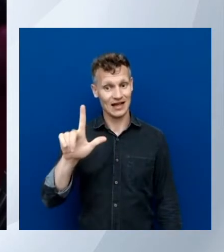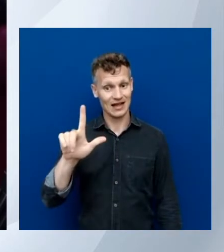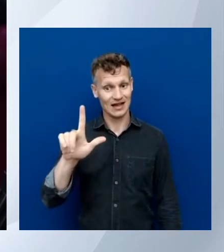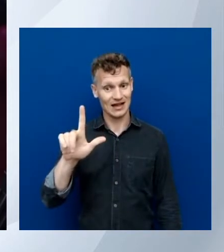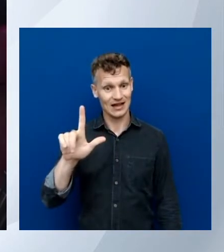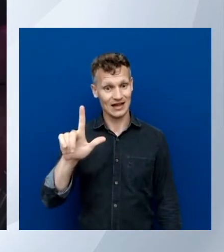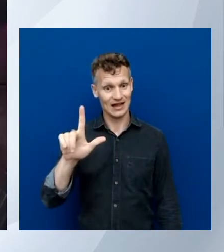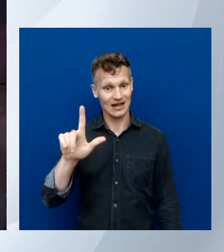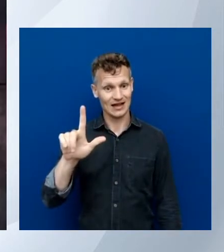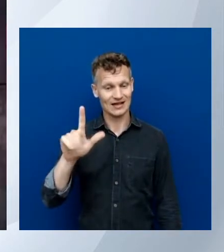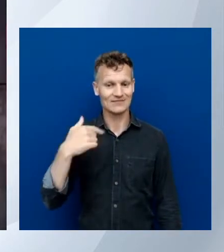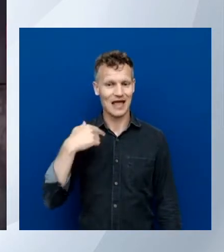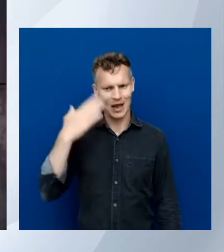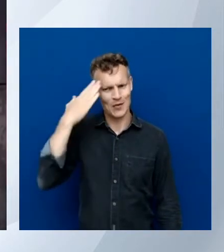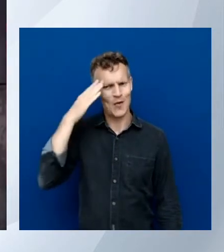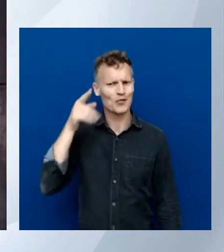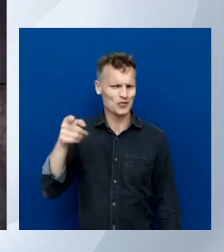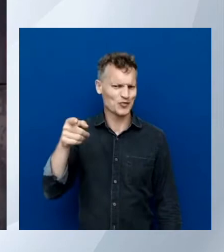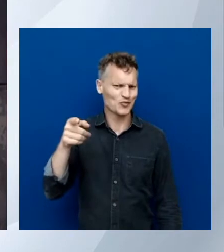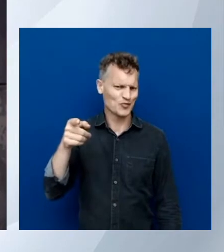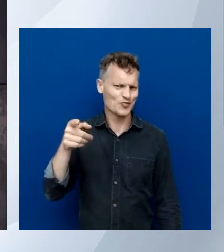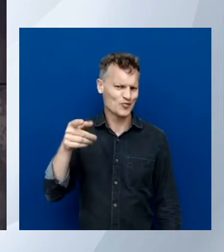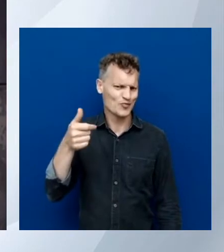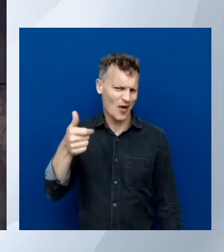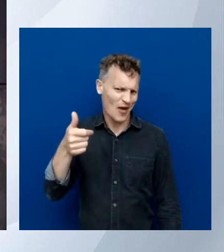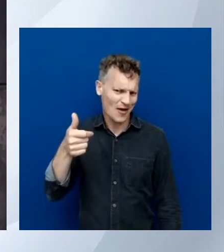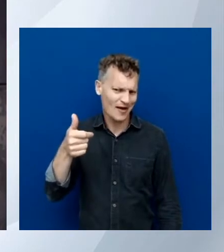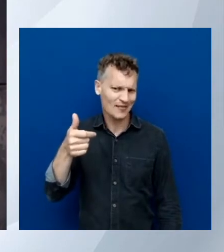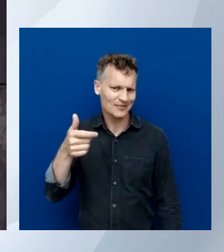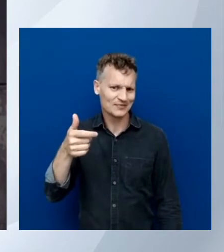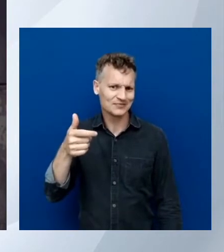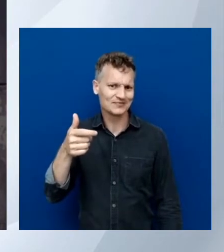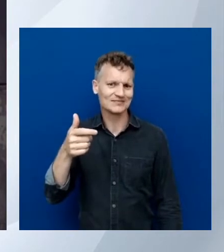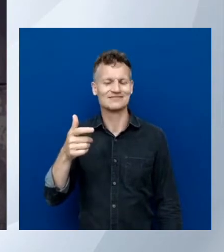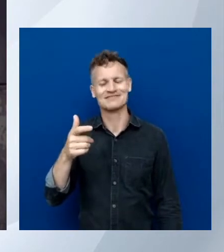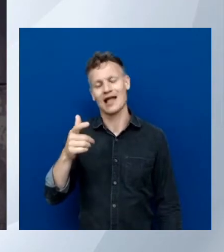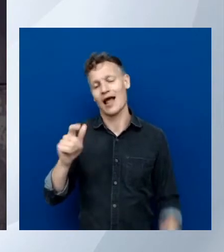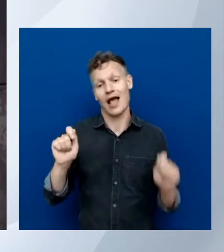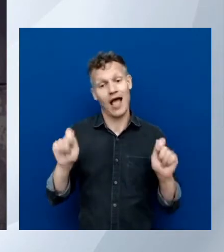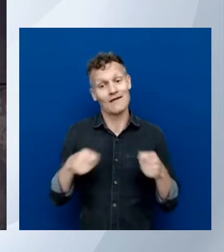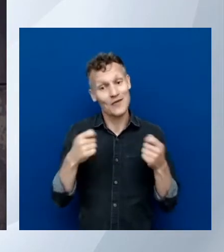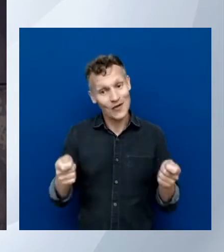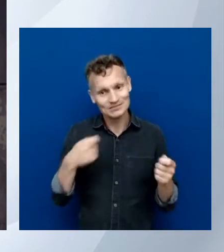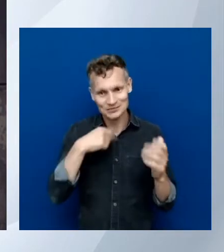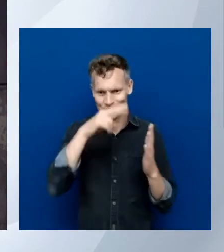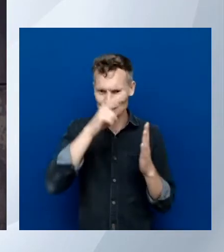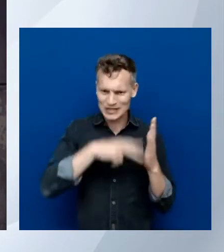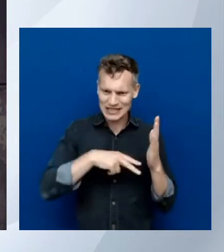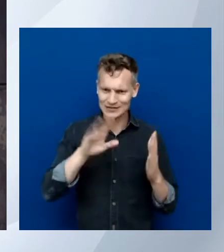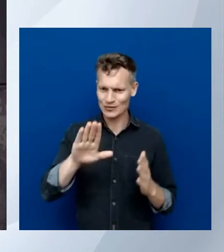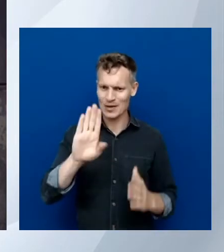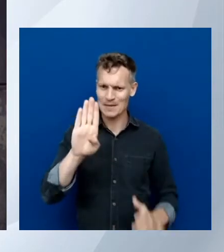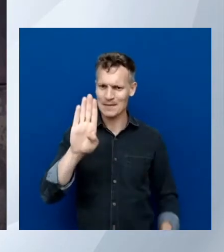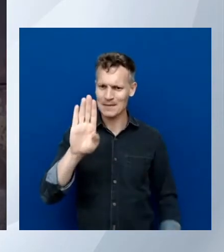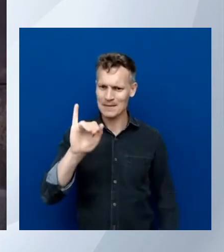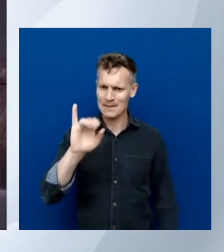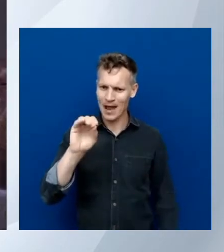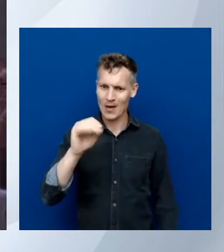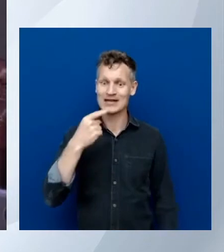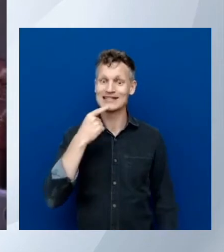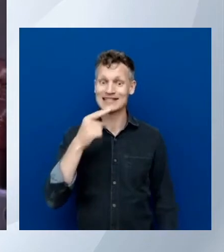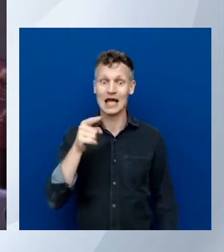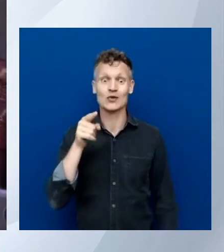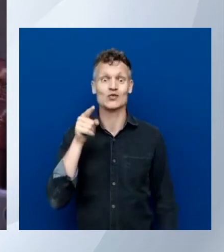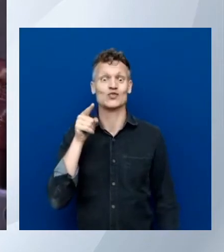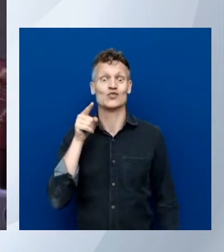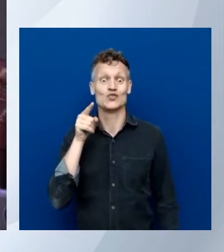a bit, but of course I did read your bio, and in your bio says that you're a serial conference organizer and meetup